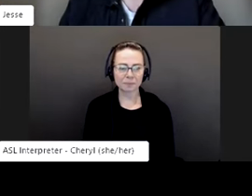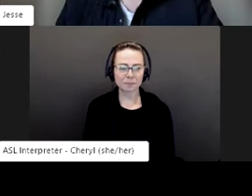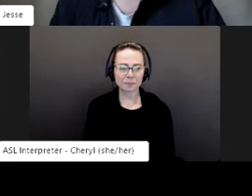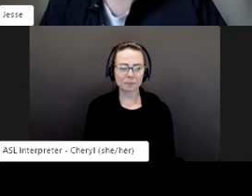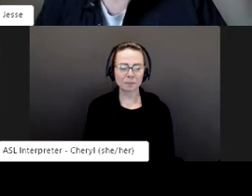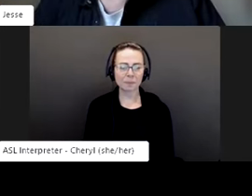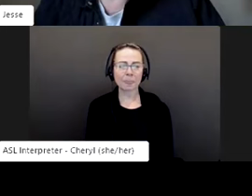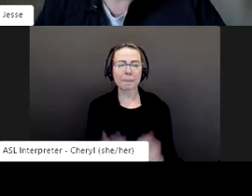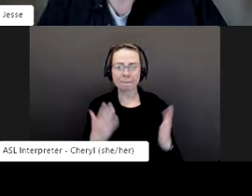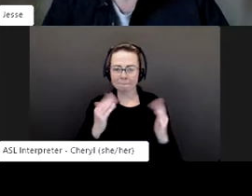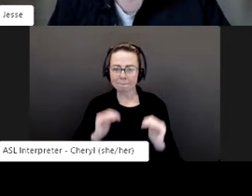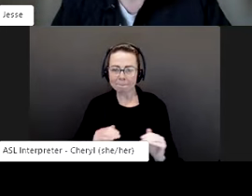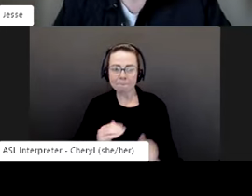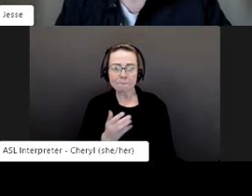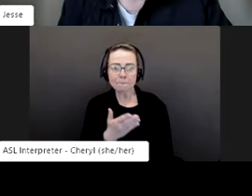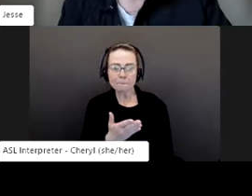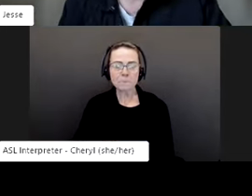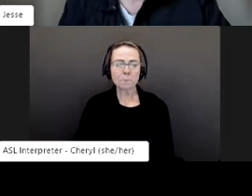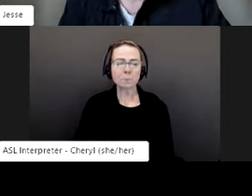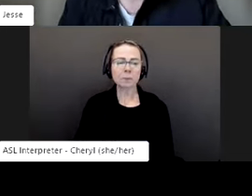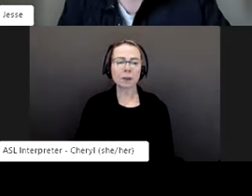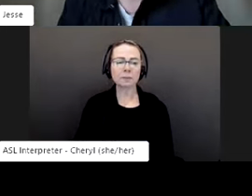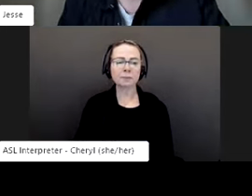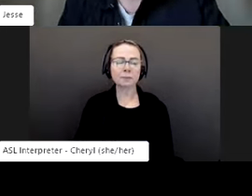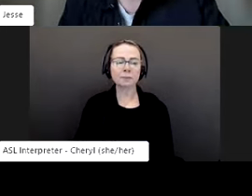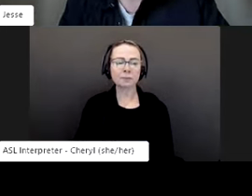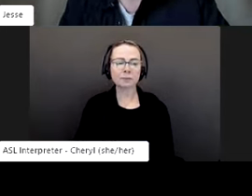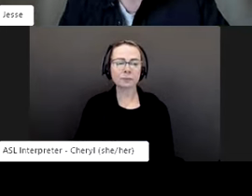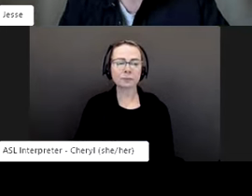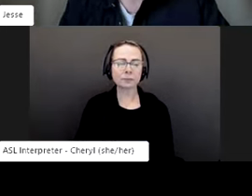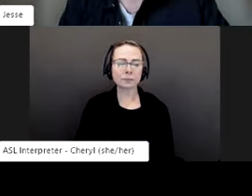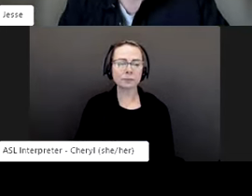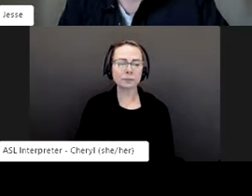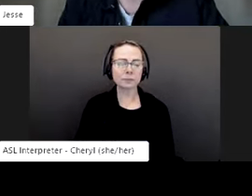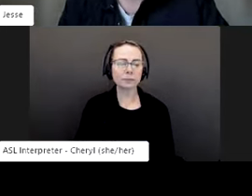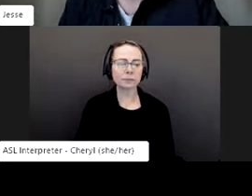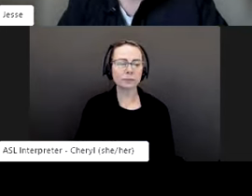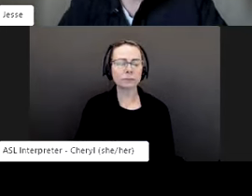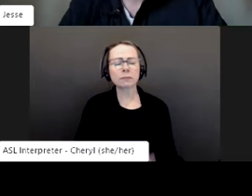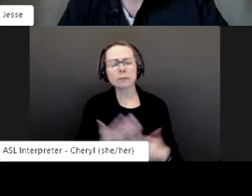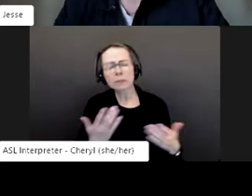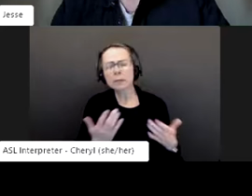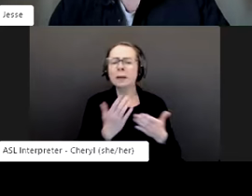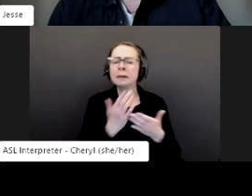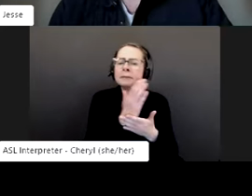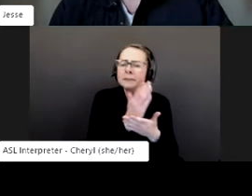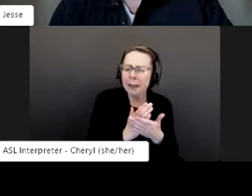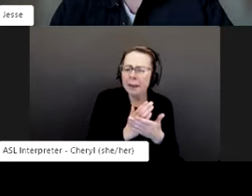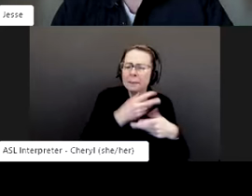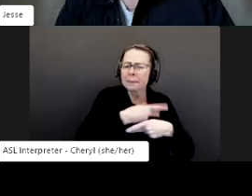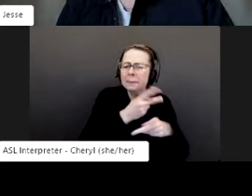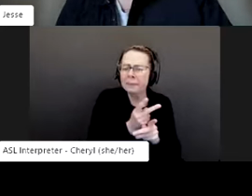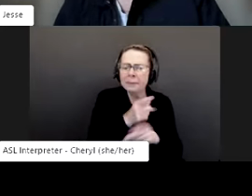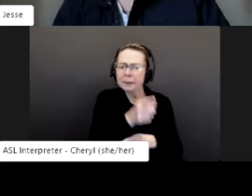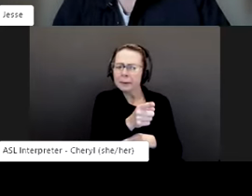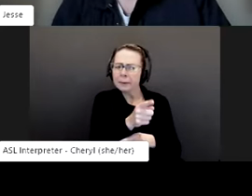And some types of financial products don't have daily or weekly activity. And so that would be